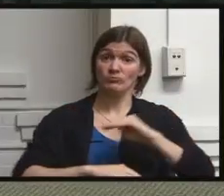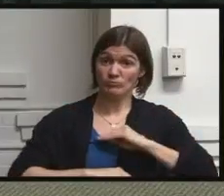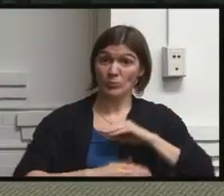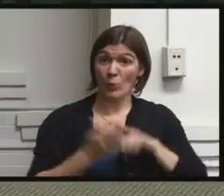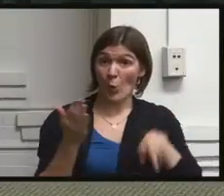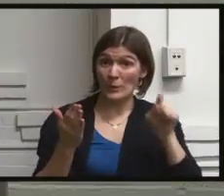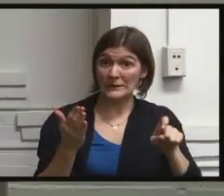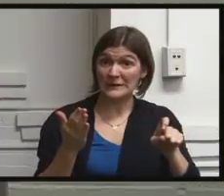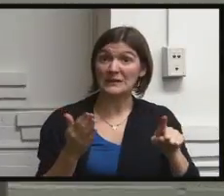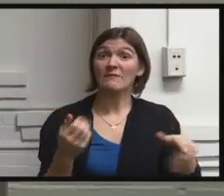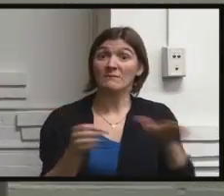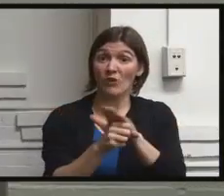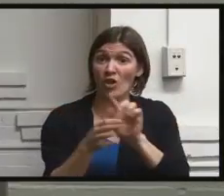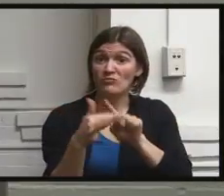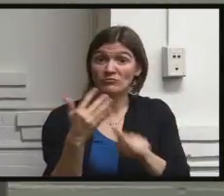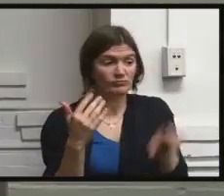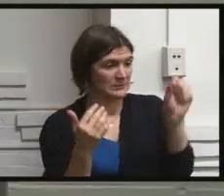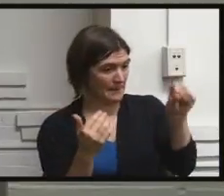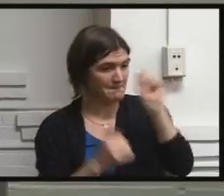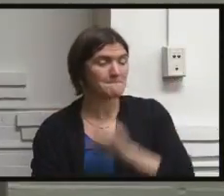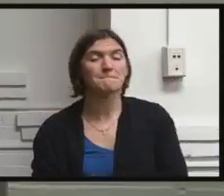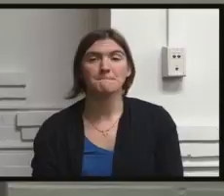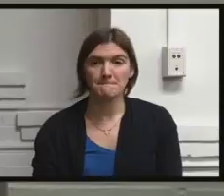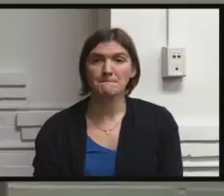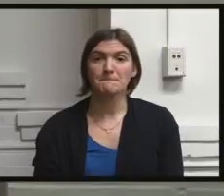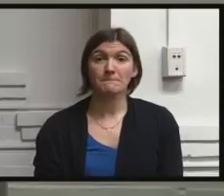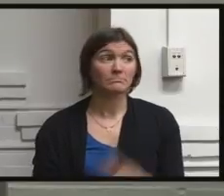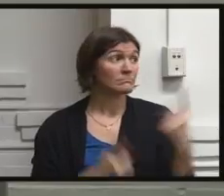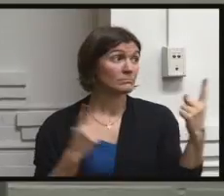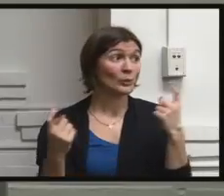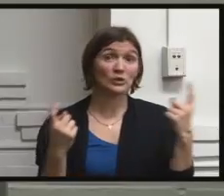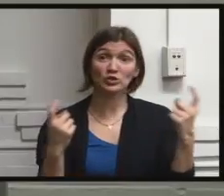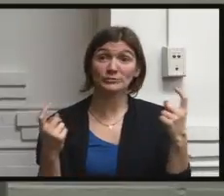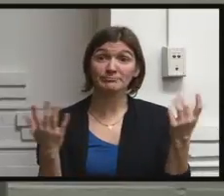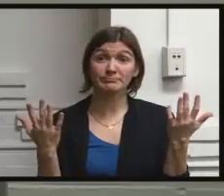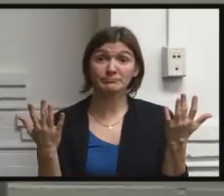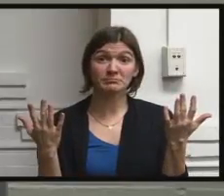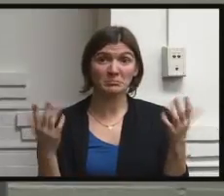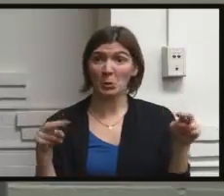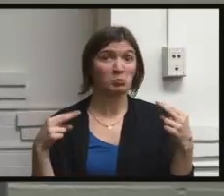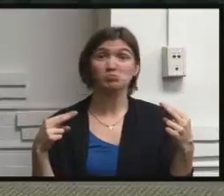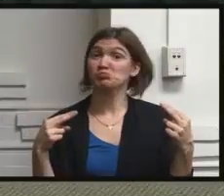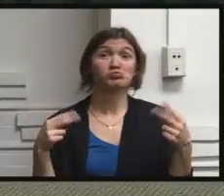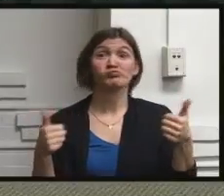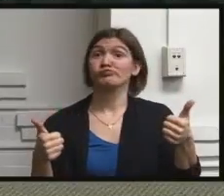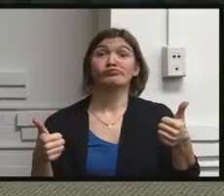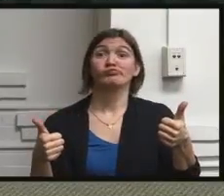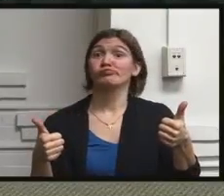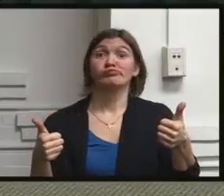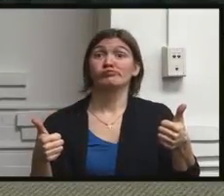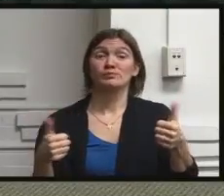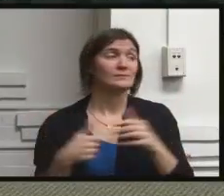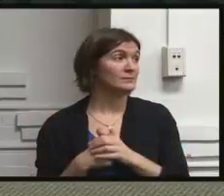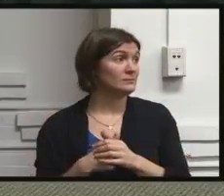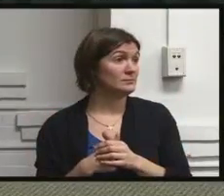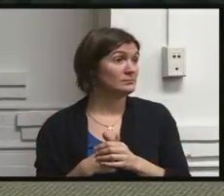the specifications included in the bid. Any questions from anybody on the board? No. Well under the...